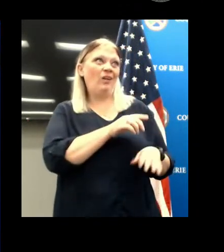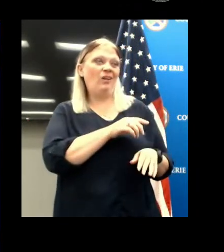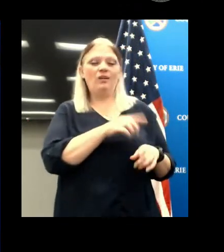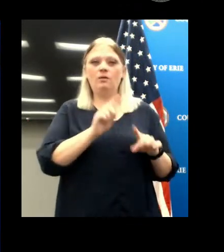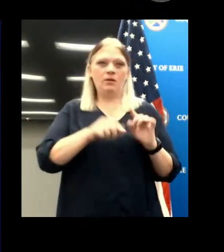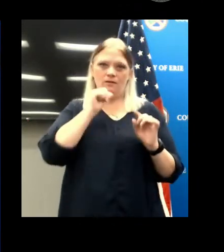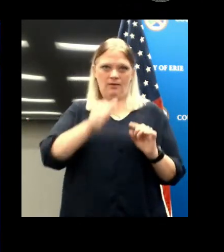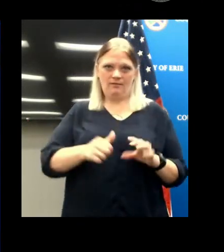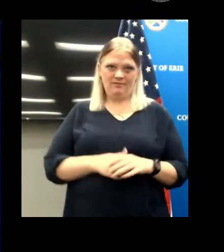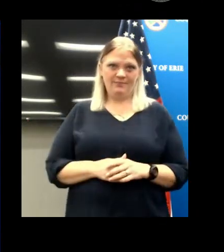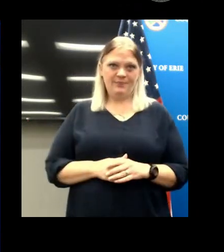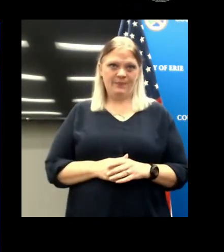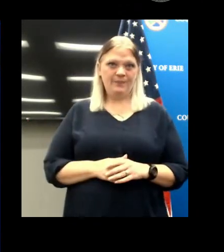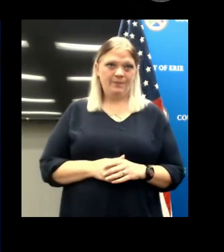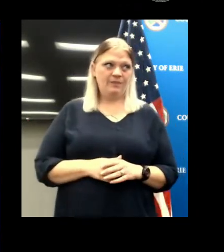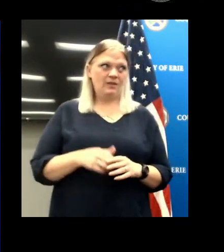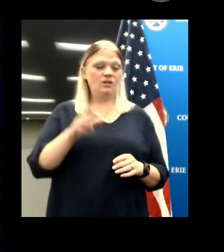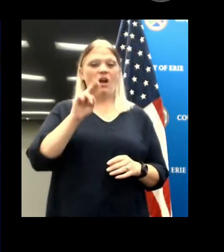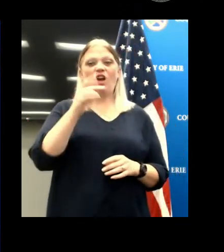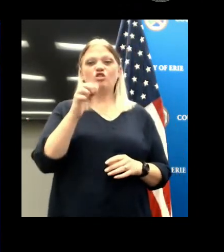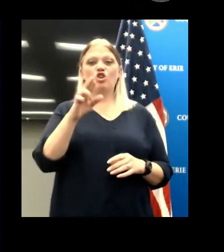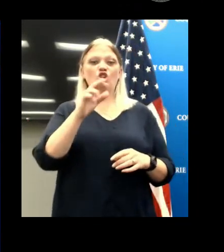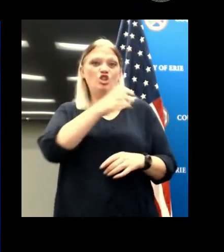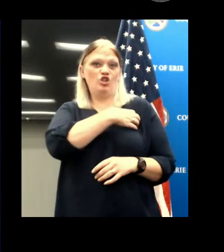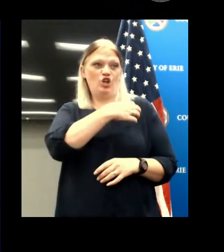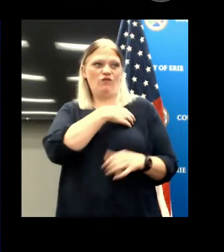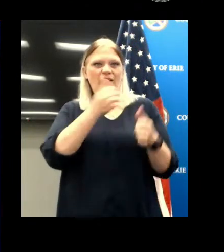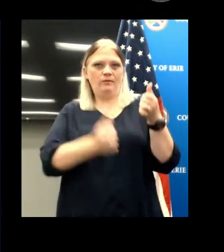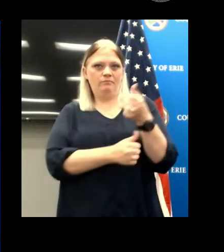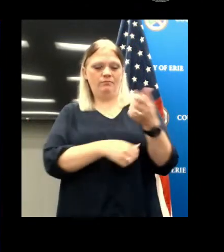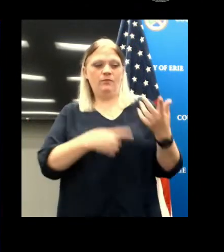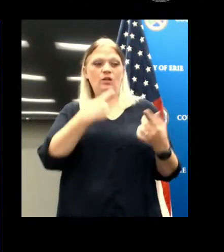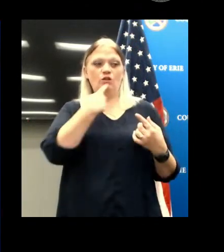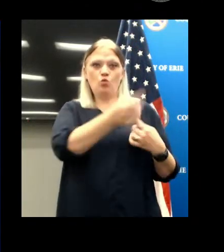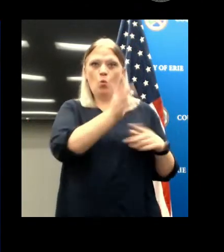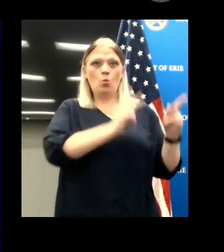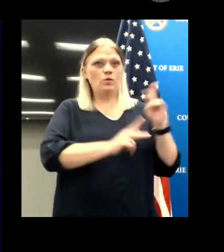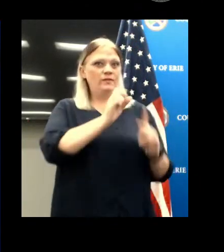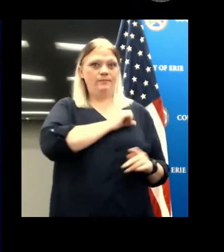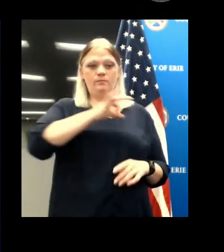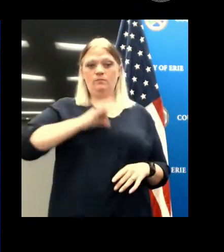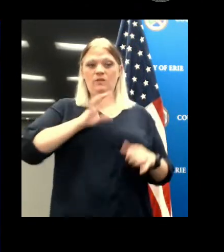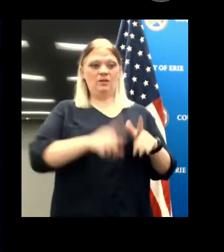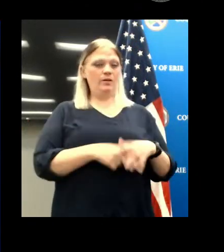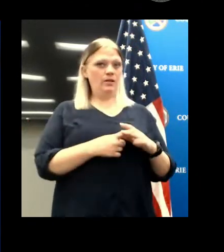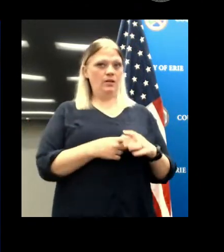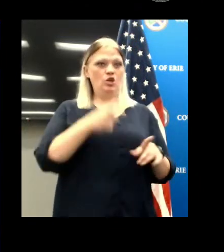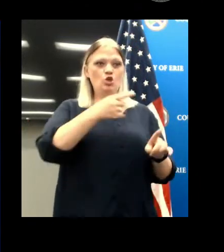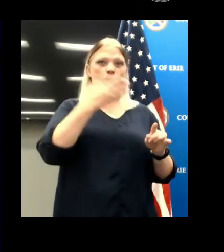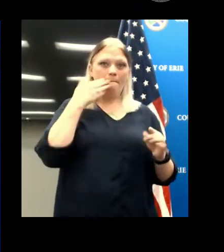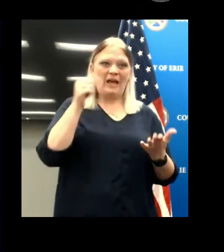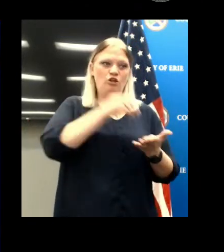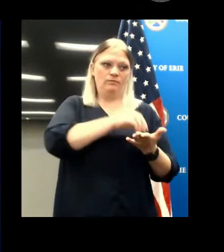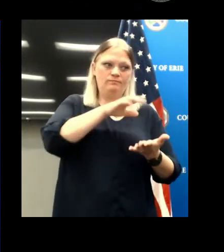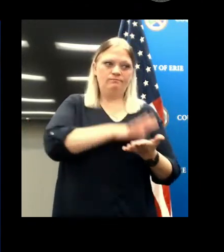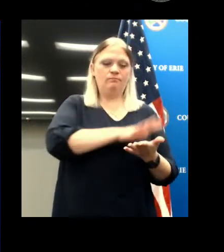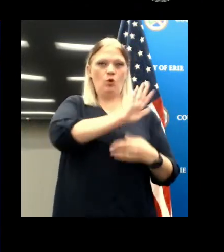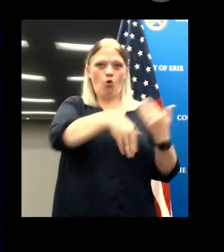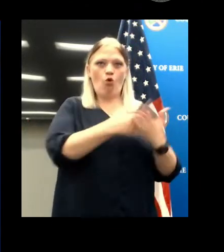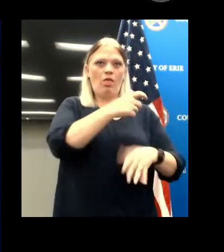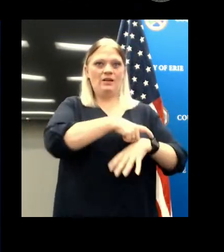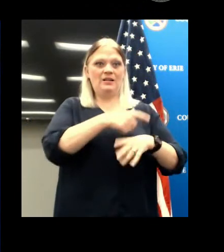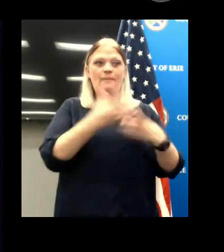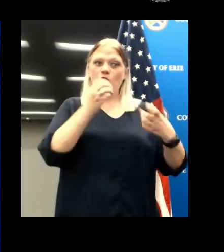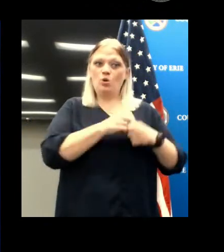So the undersheriff said that he told his folks at the beginning of this that they better document all their time, including